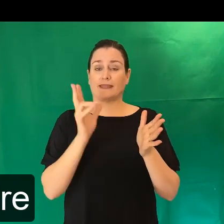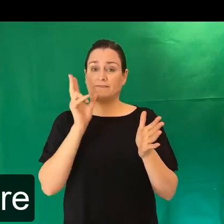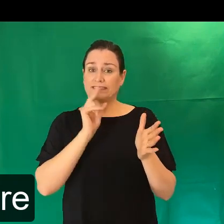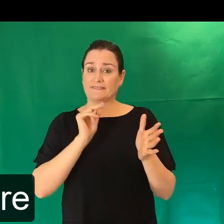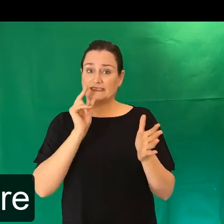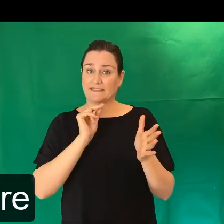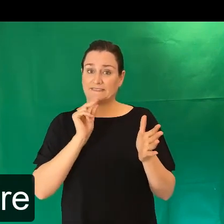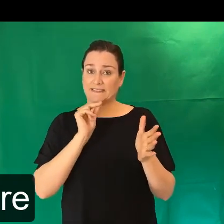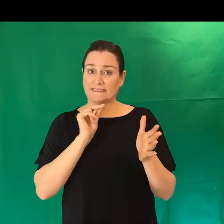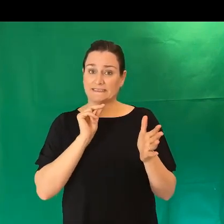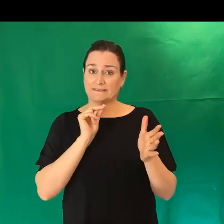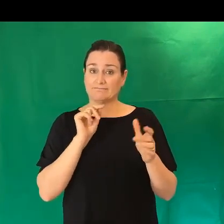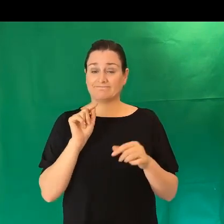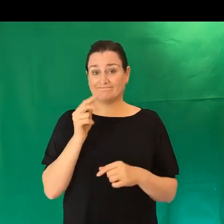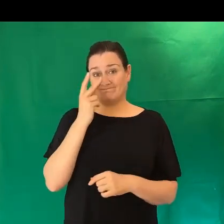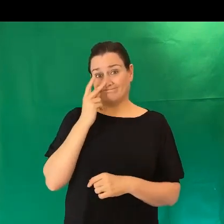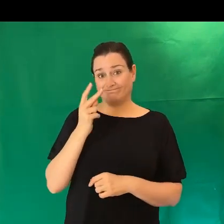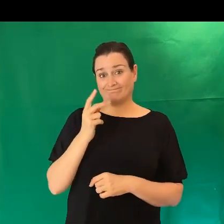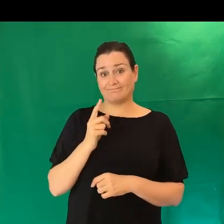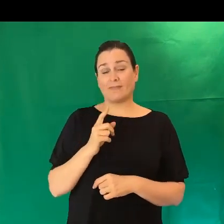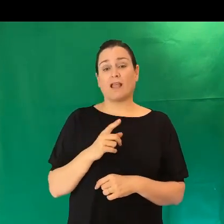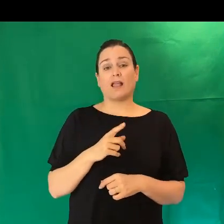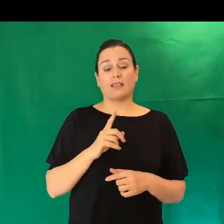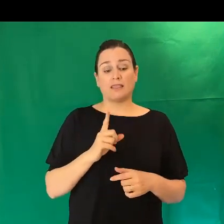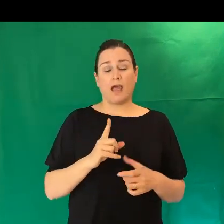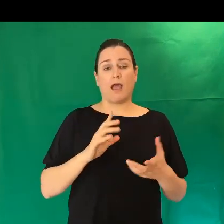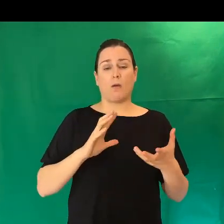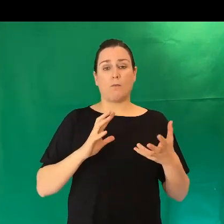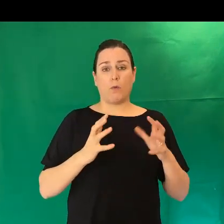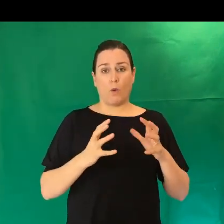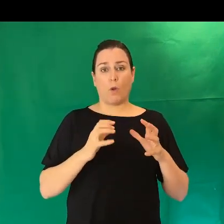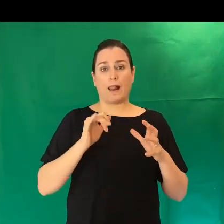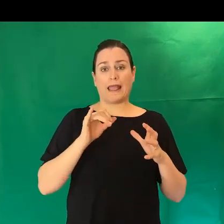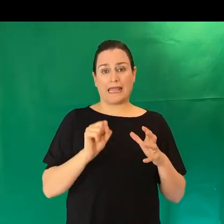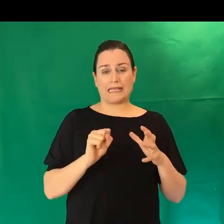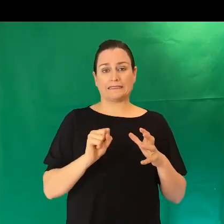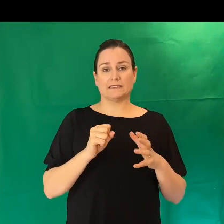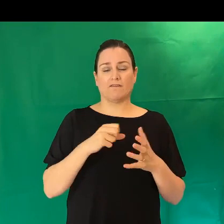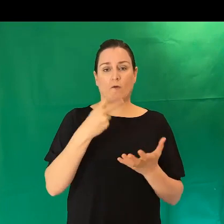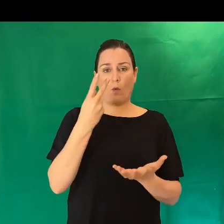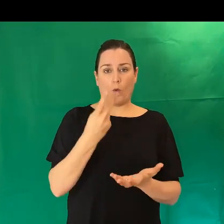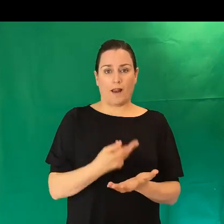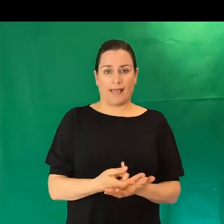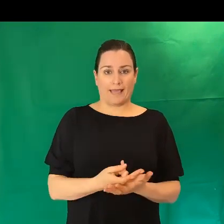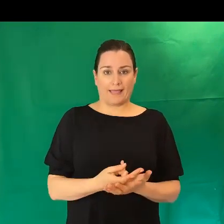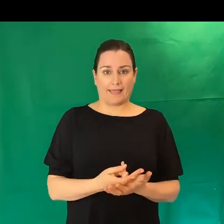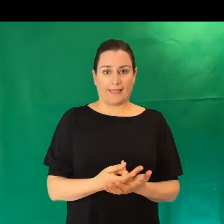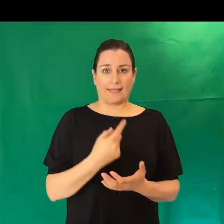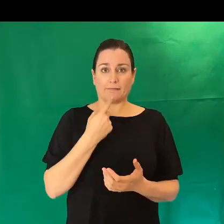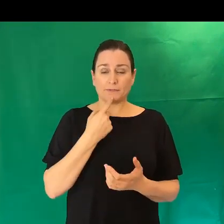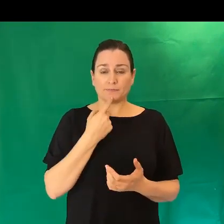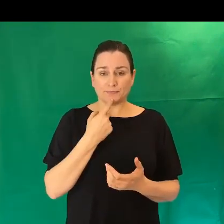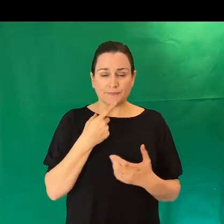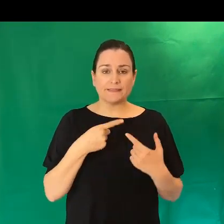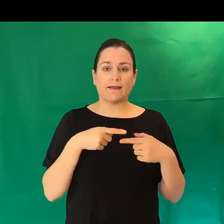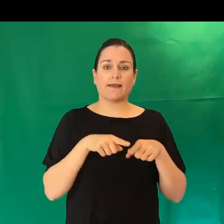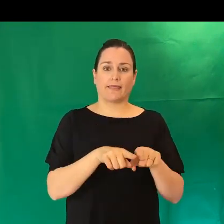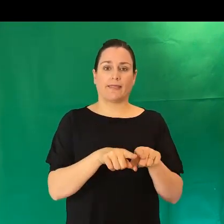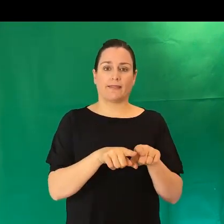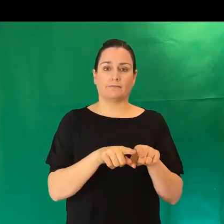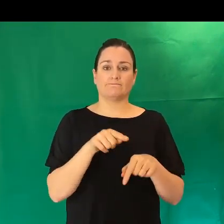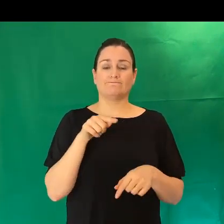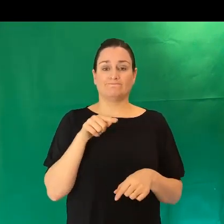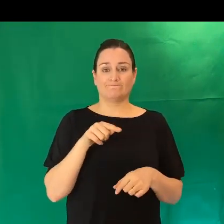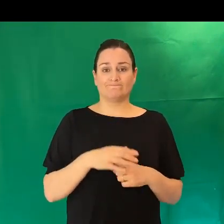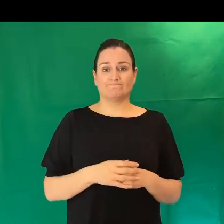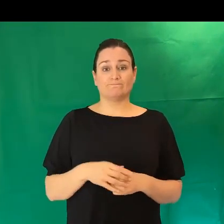spoken utterance, here the ball is falling, are articulated at the same time.